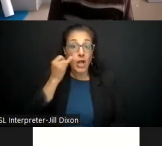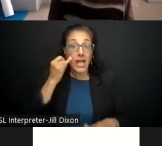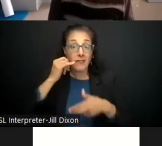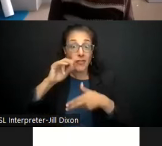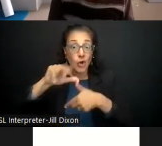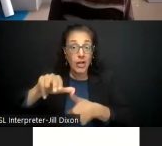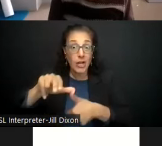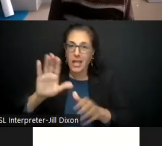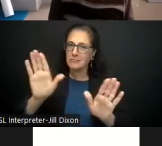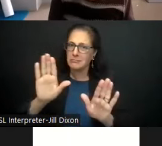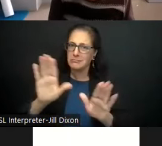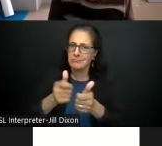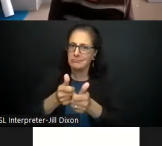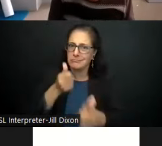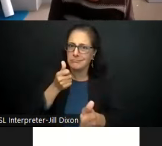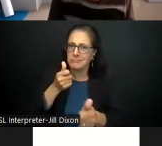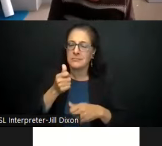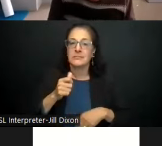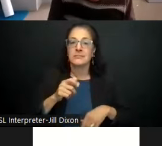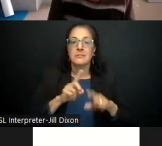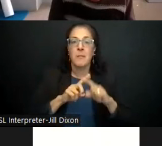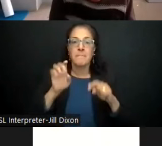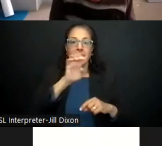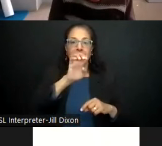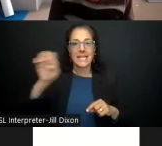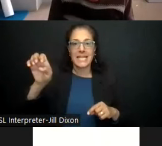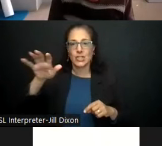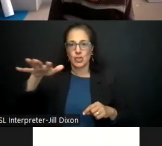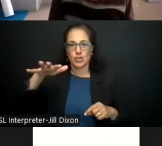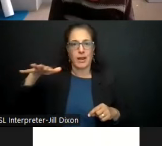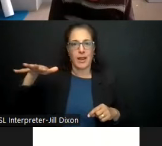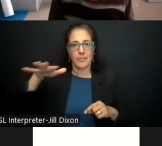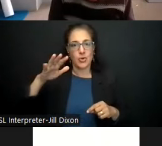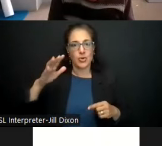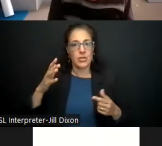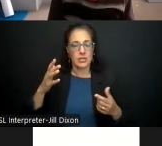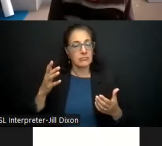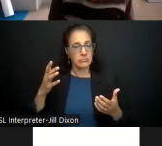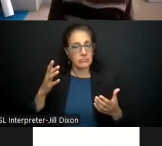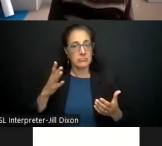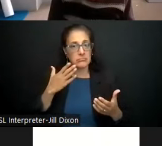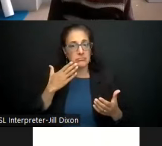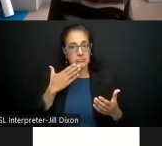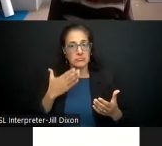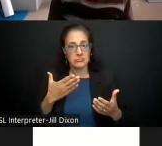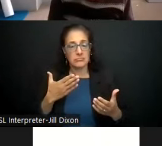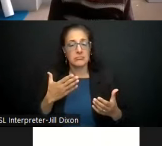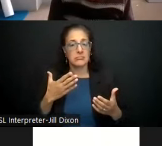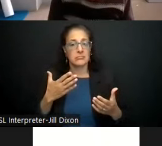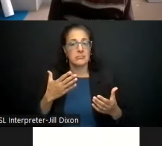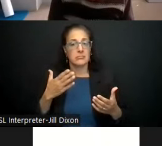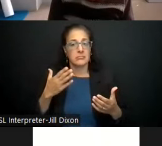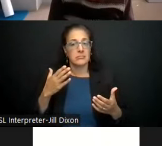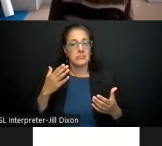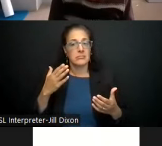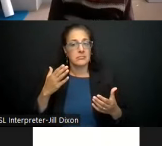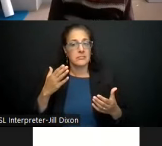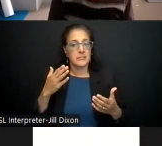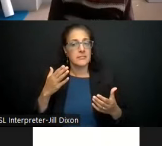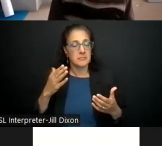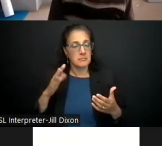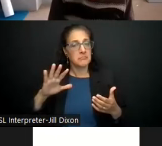hurricane, but the eastern neighborhoods, thankfully, don't see too much in